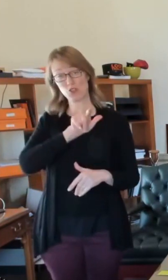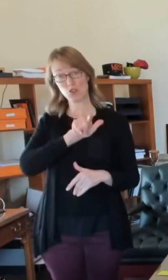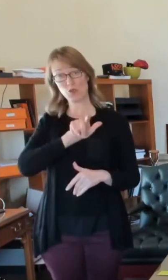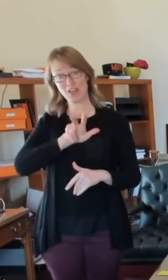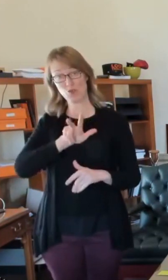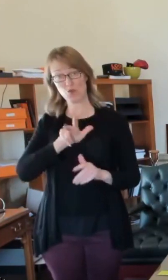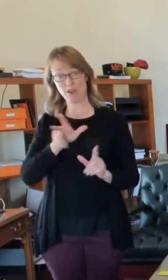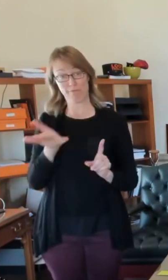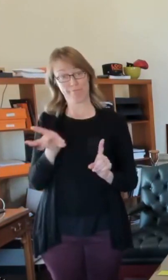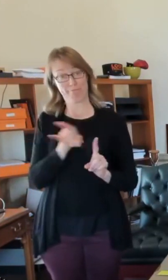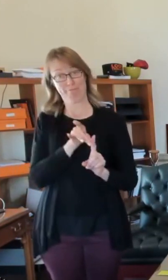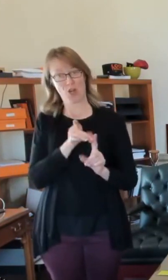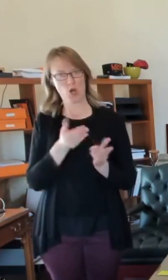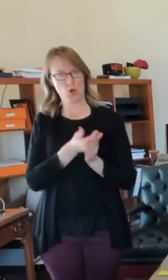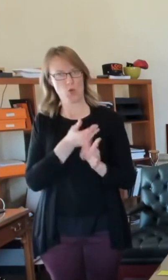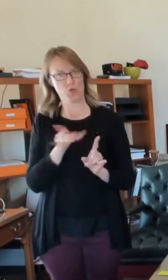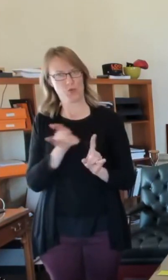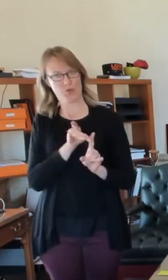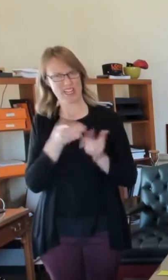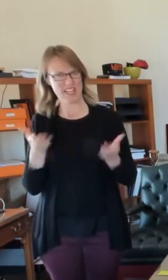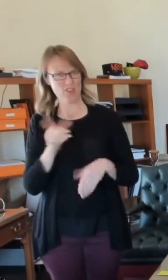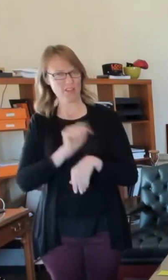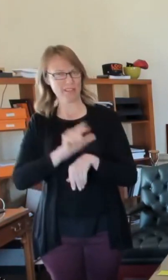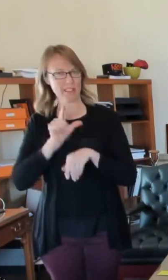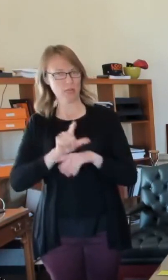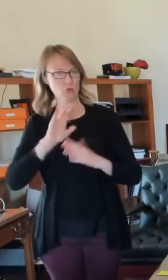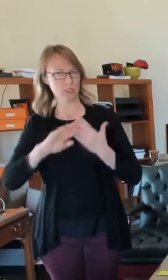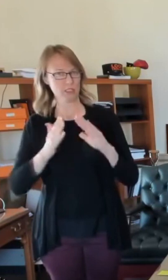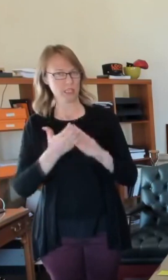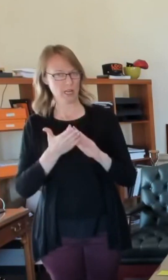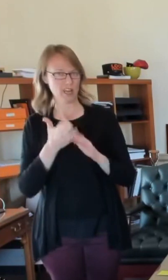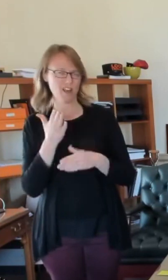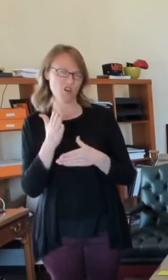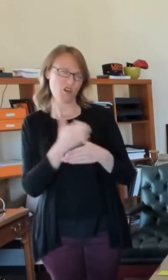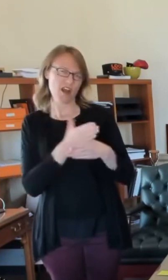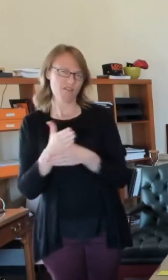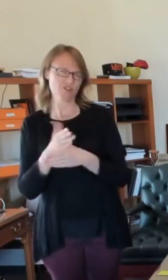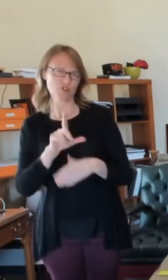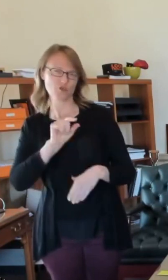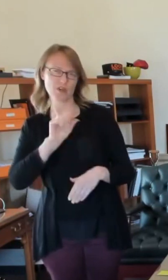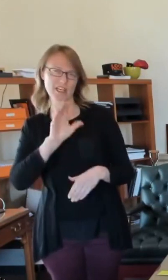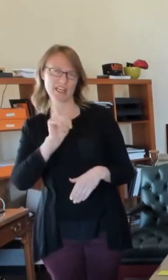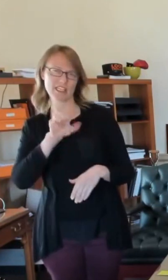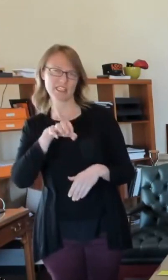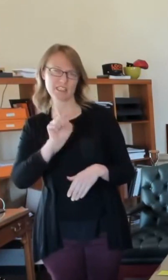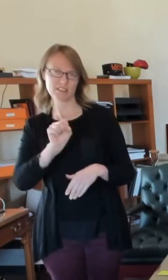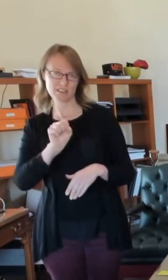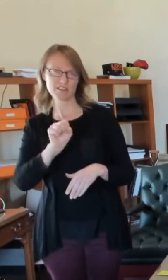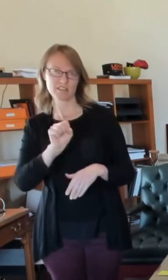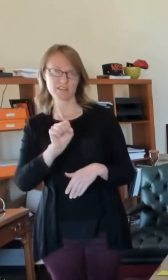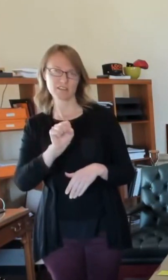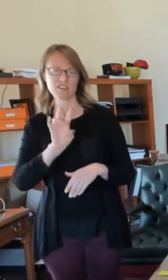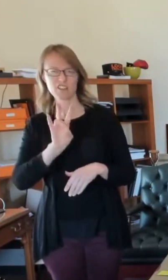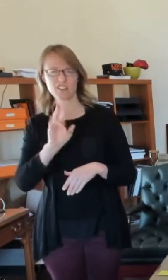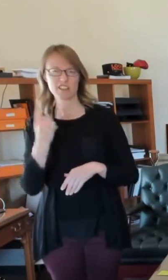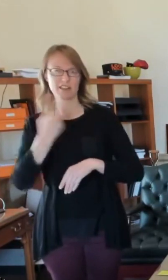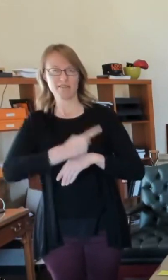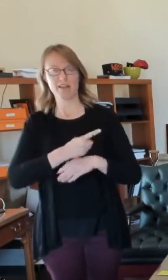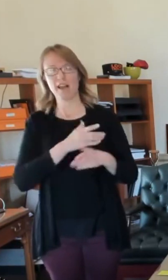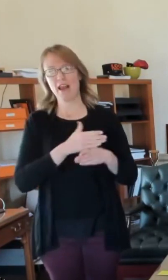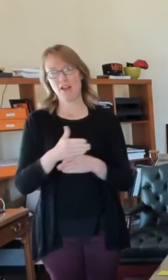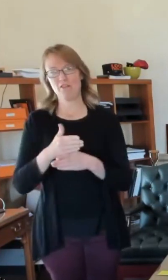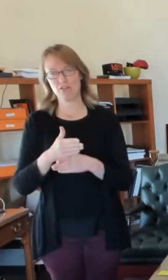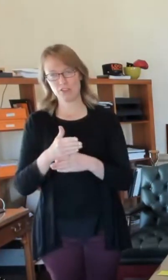city of St. Louis. That gives us an average of about 20 cases, 7-day average of 20 cases